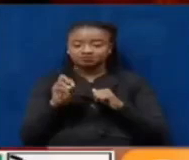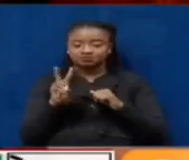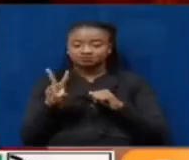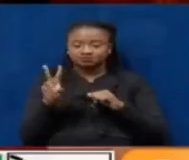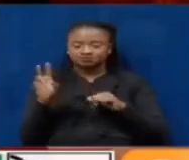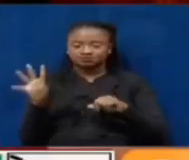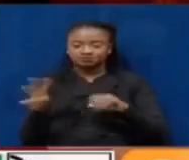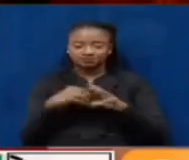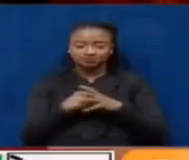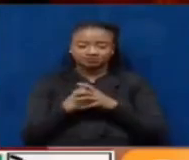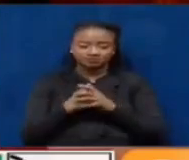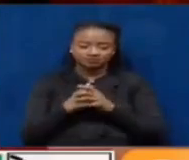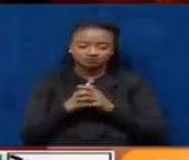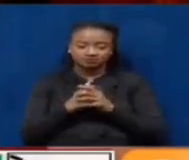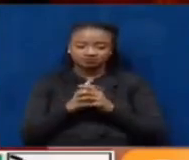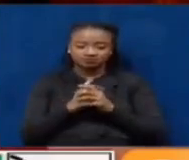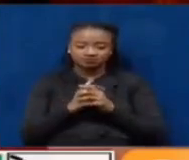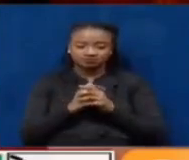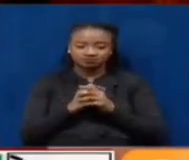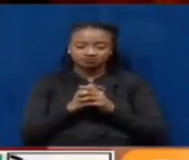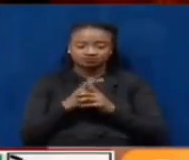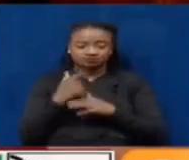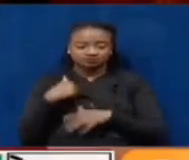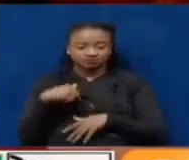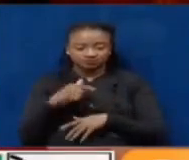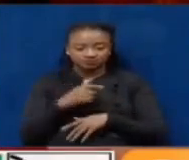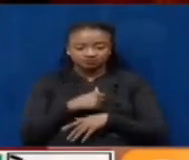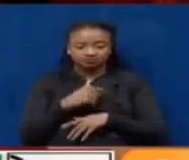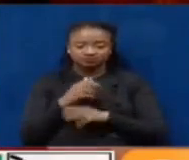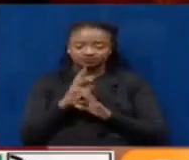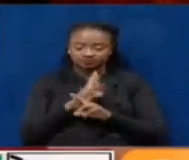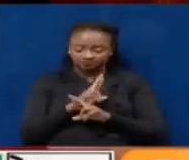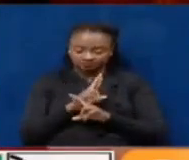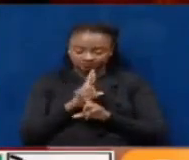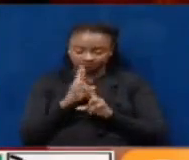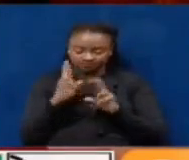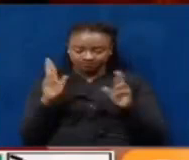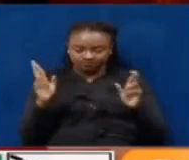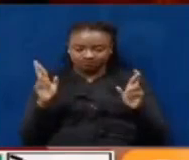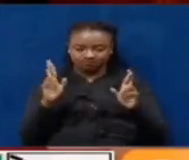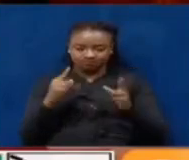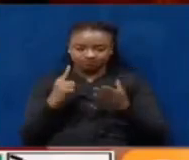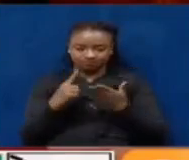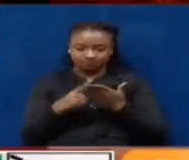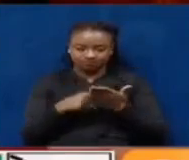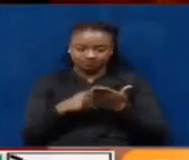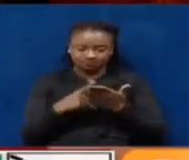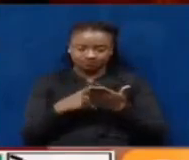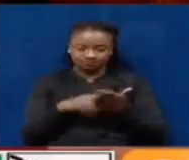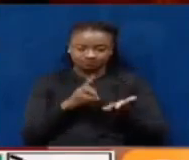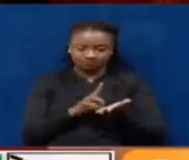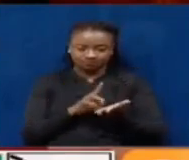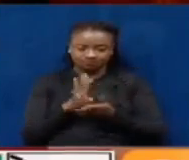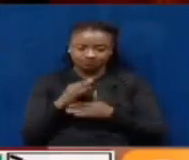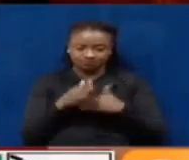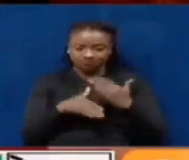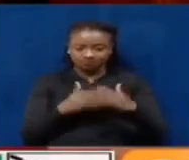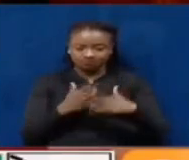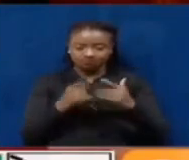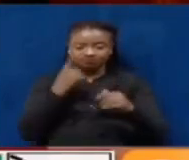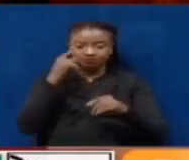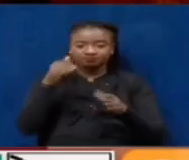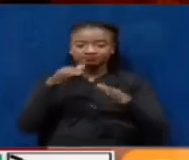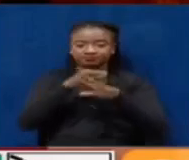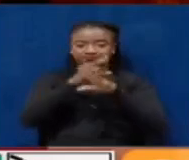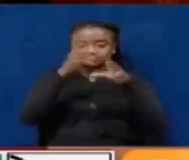September 2024. Mr. Speaker, we are debating an impeachment motion of the Deputy President of the Republic of